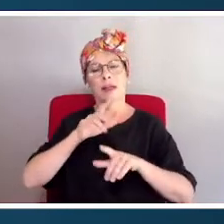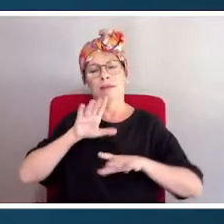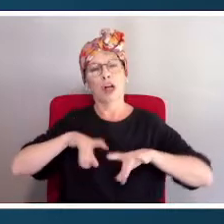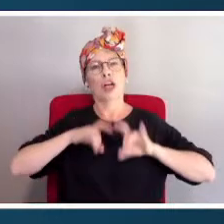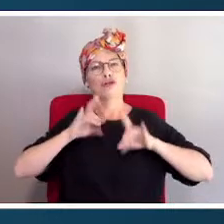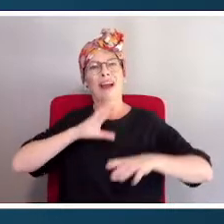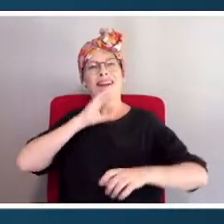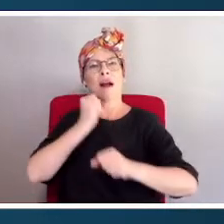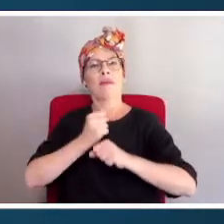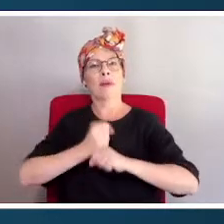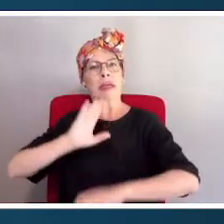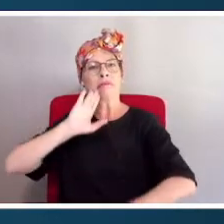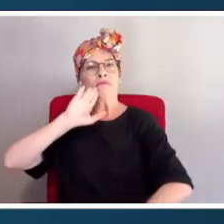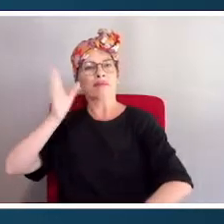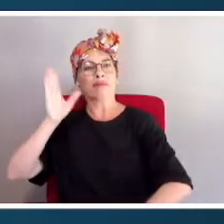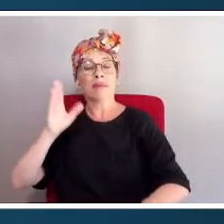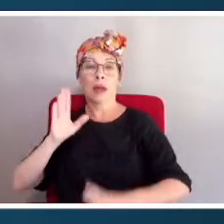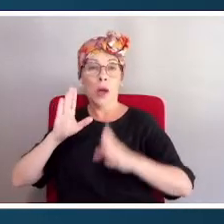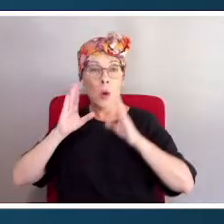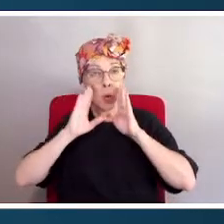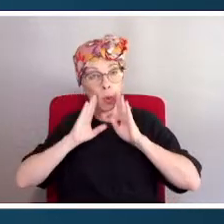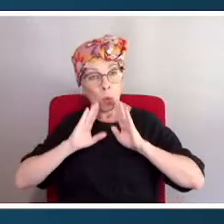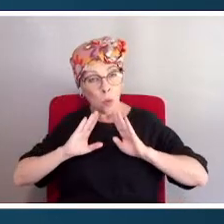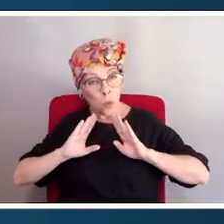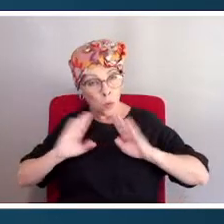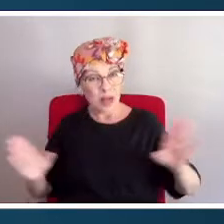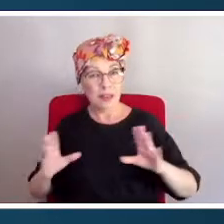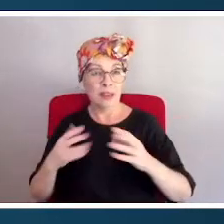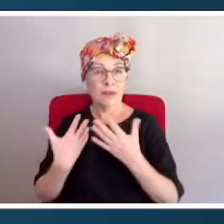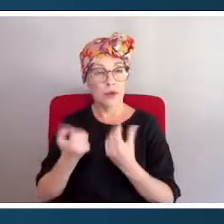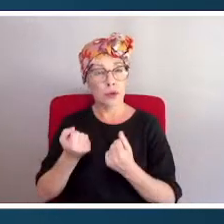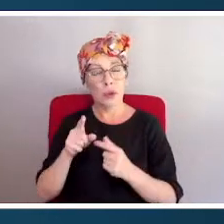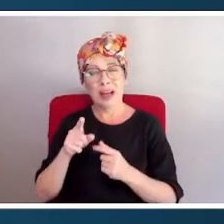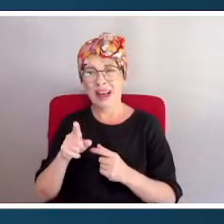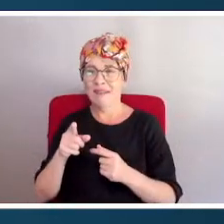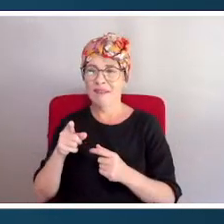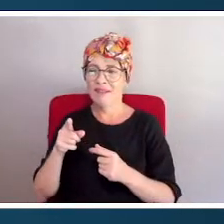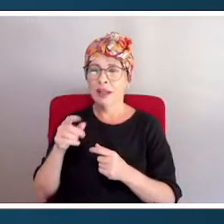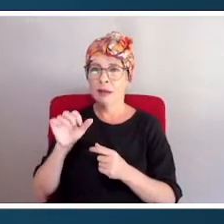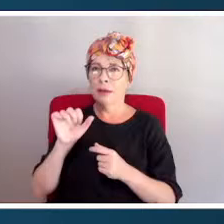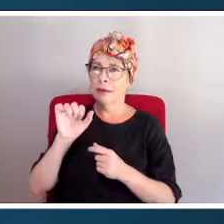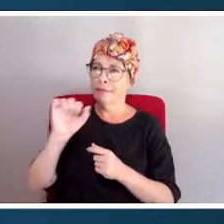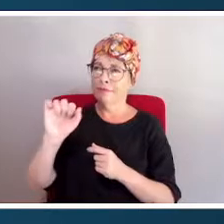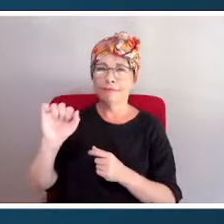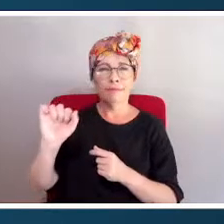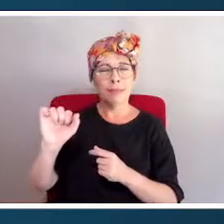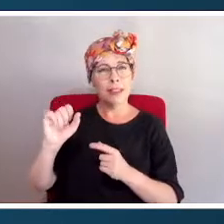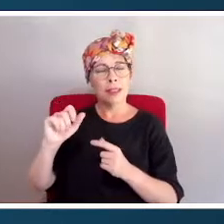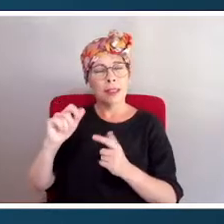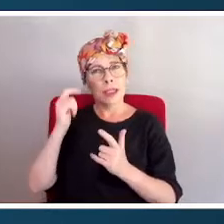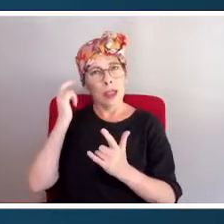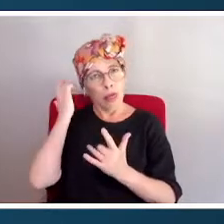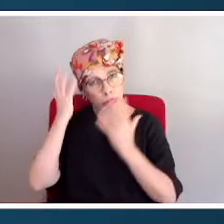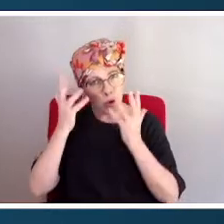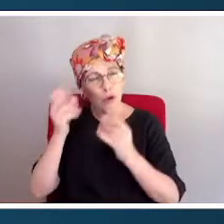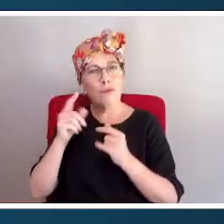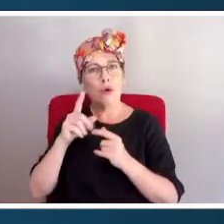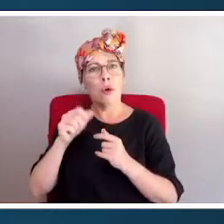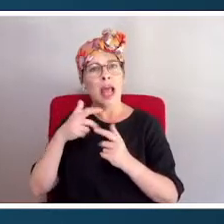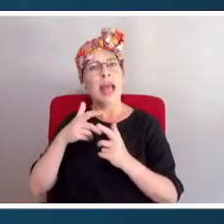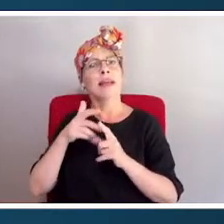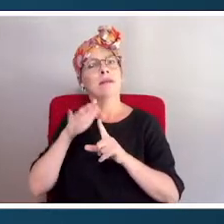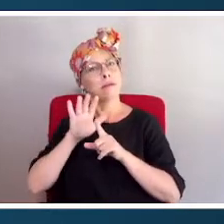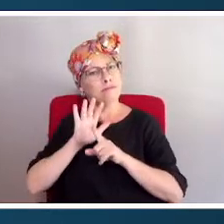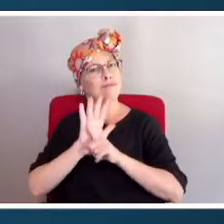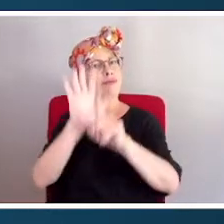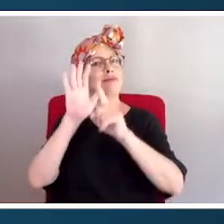is wonderful to have something that was so rounded, so thoughtful, and yet so provocative to start